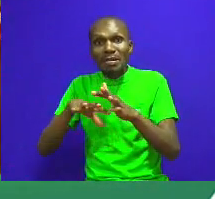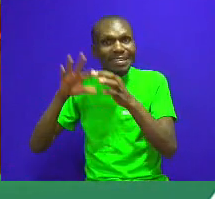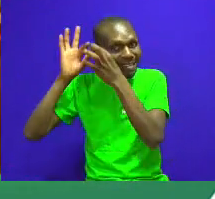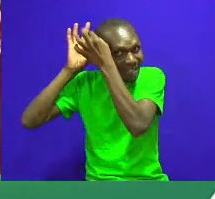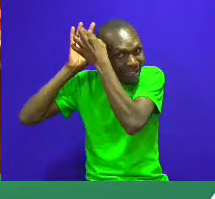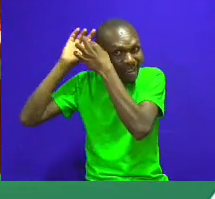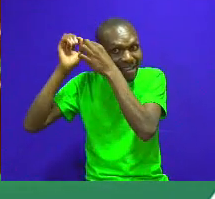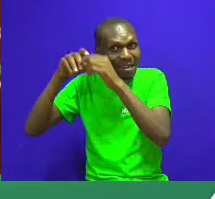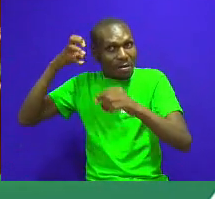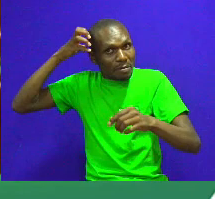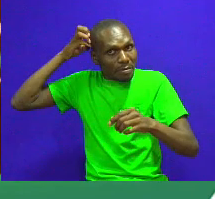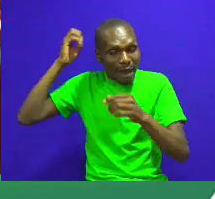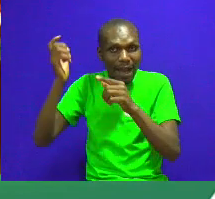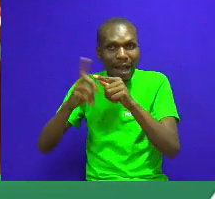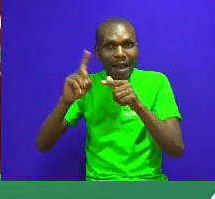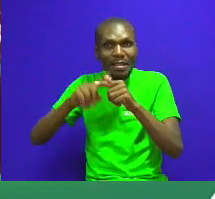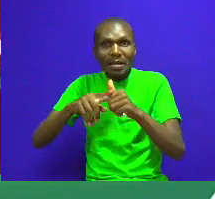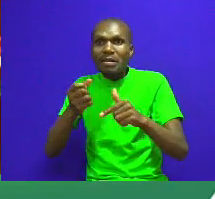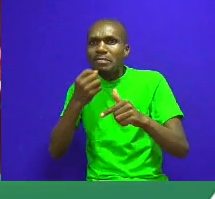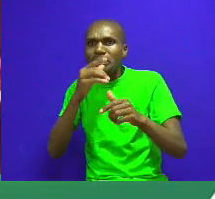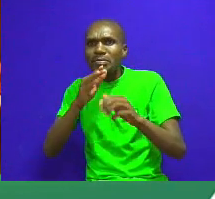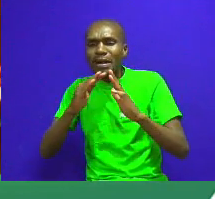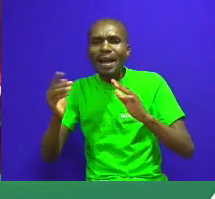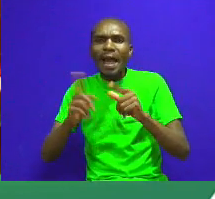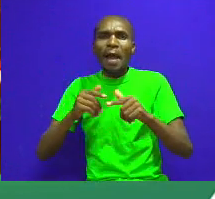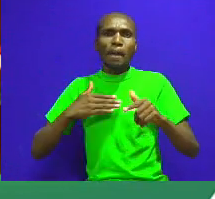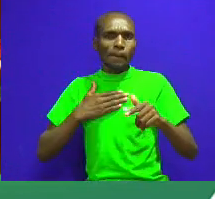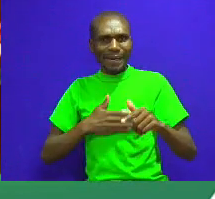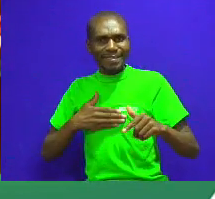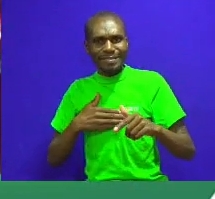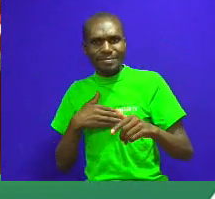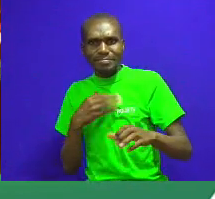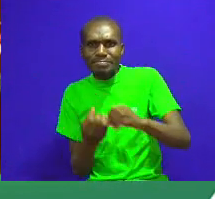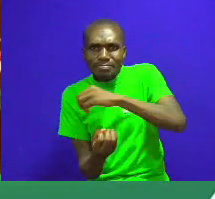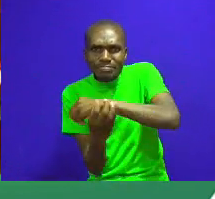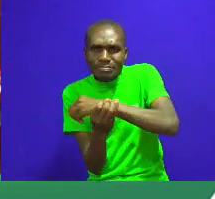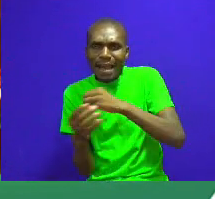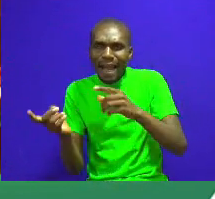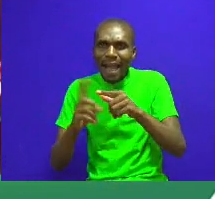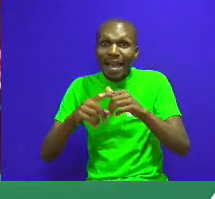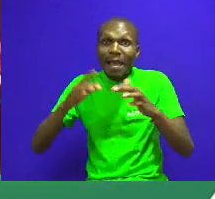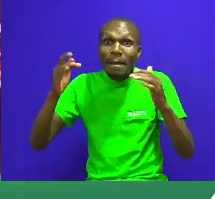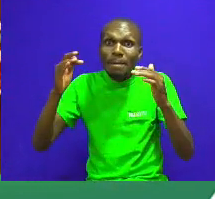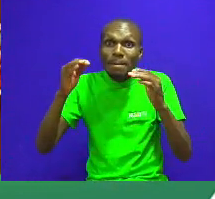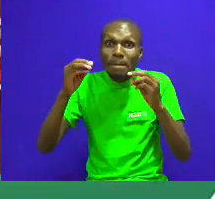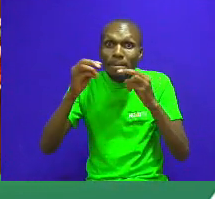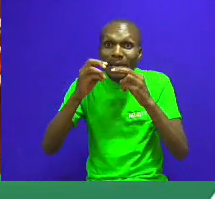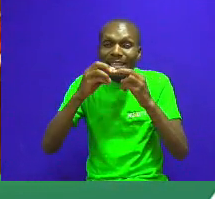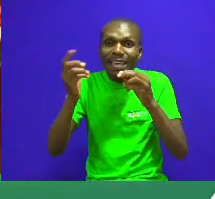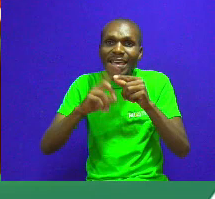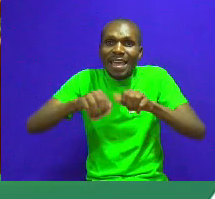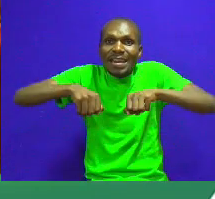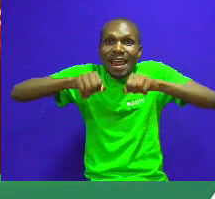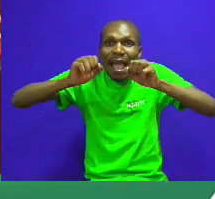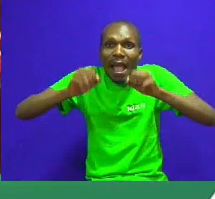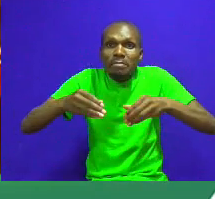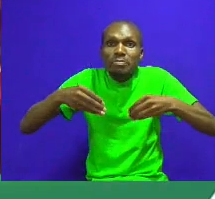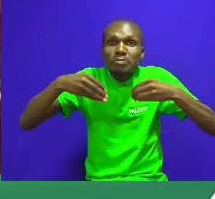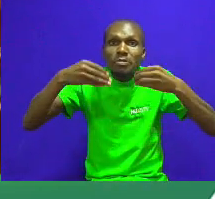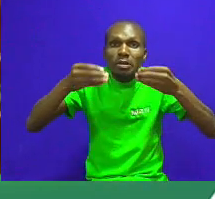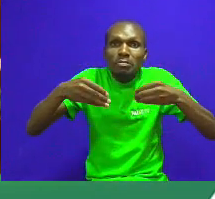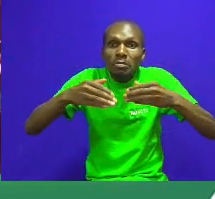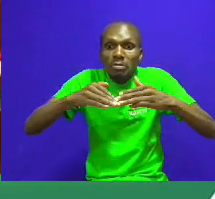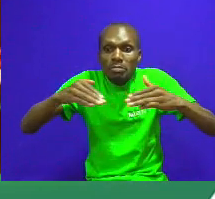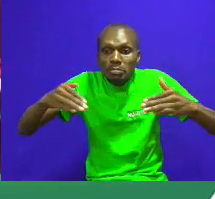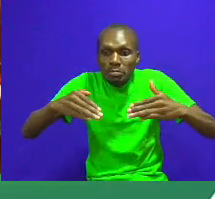have laundry, we have pharmacists. So please talk to our ground team here. Contact MySpace Properties. We'll be able to provide you space